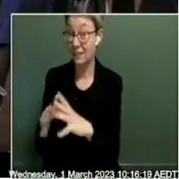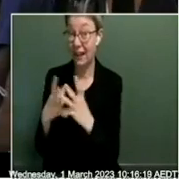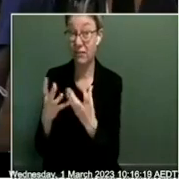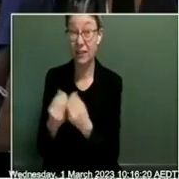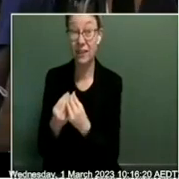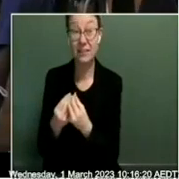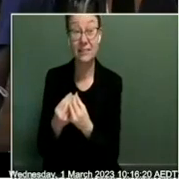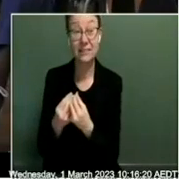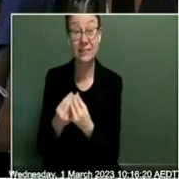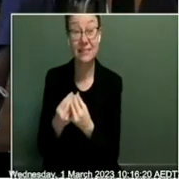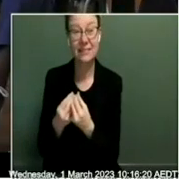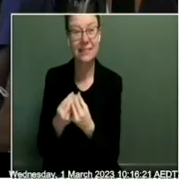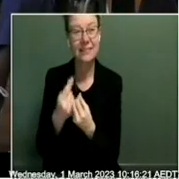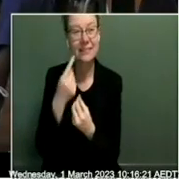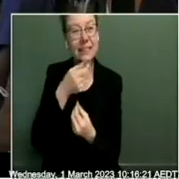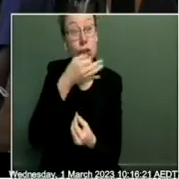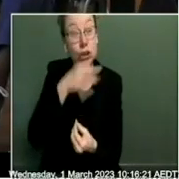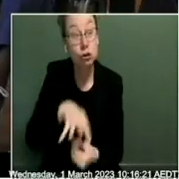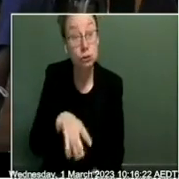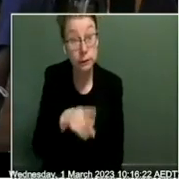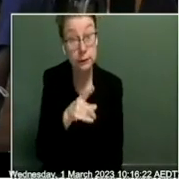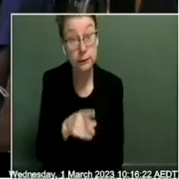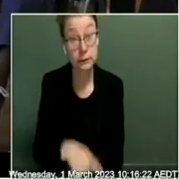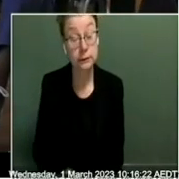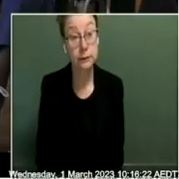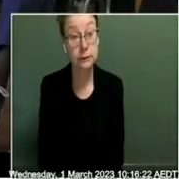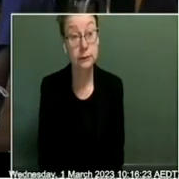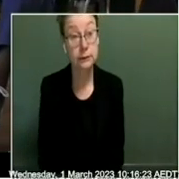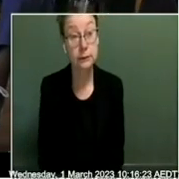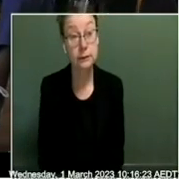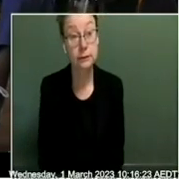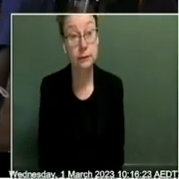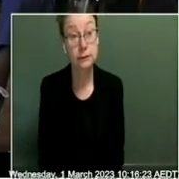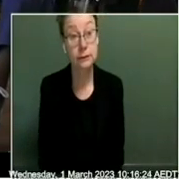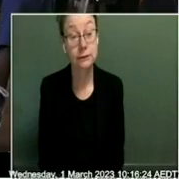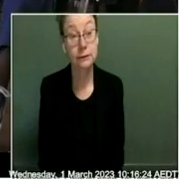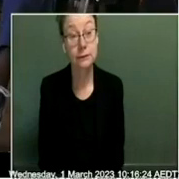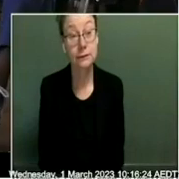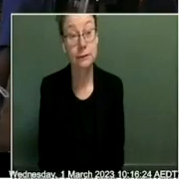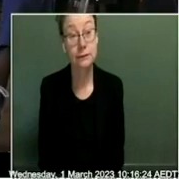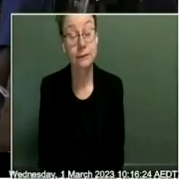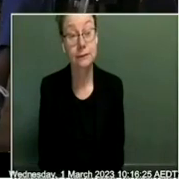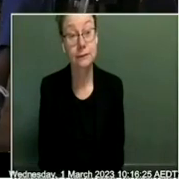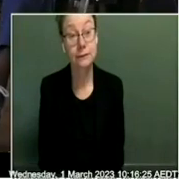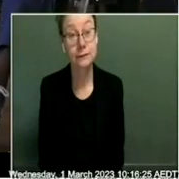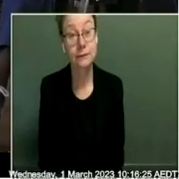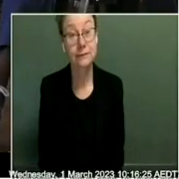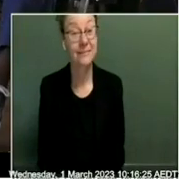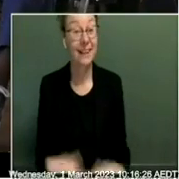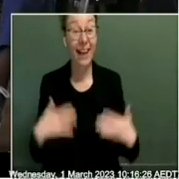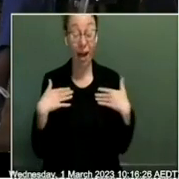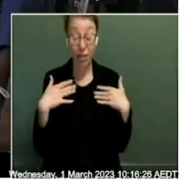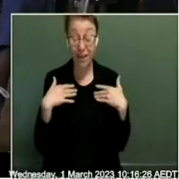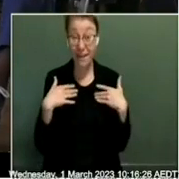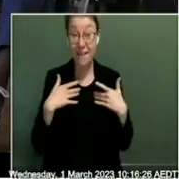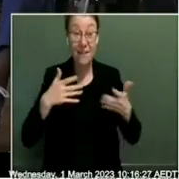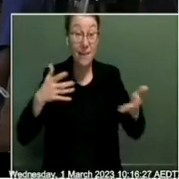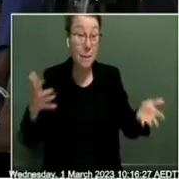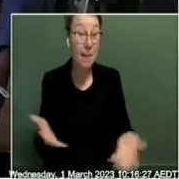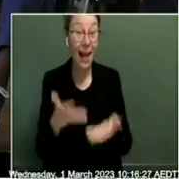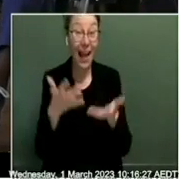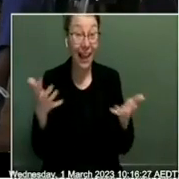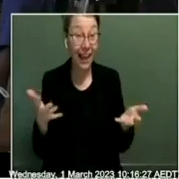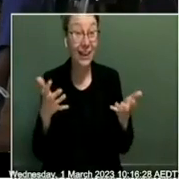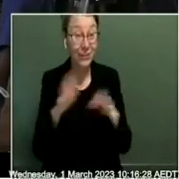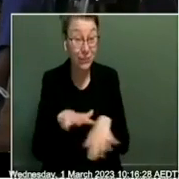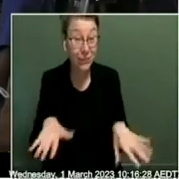Those healthy, clean, fat children and that